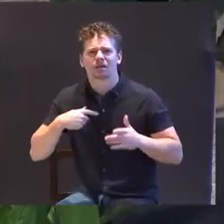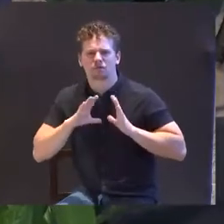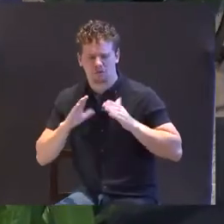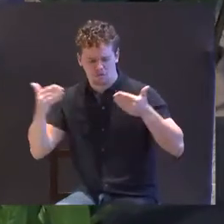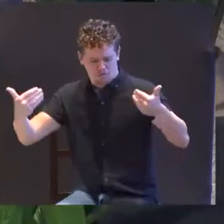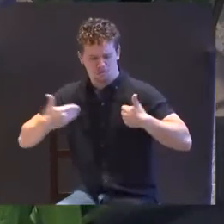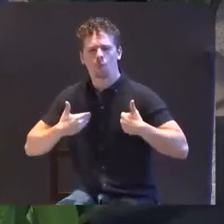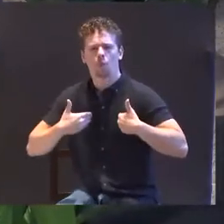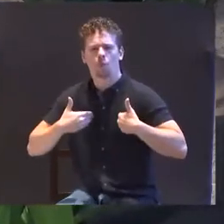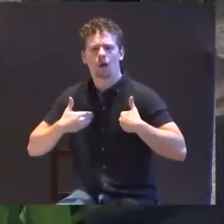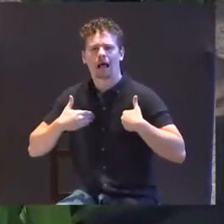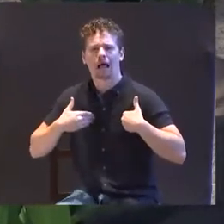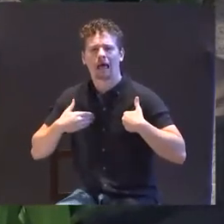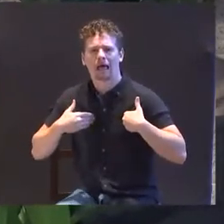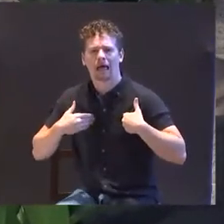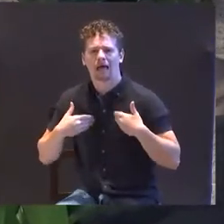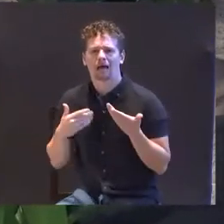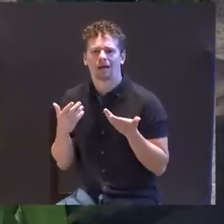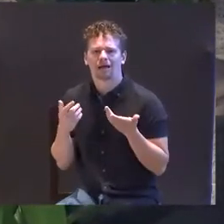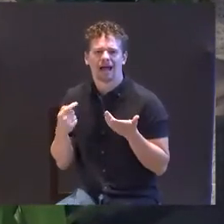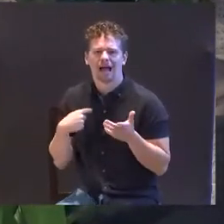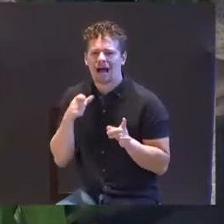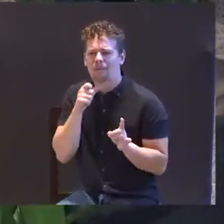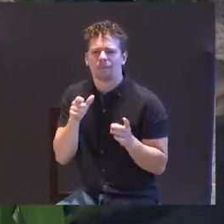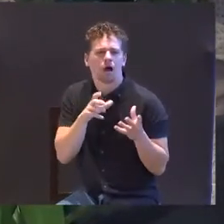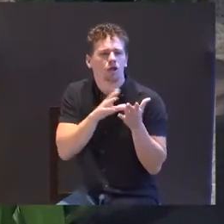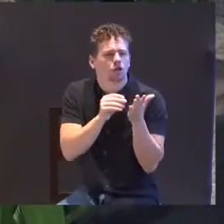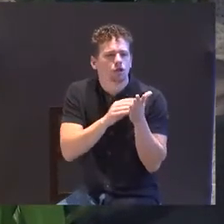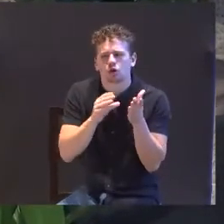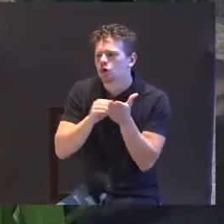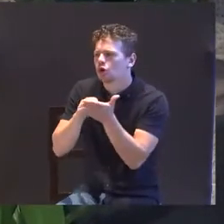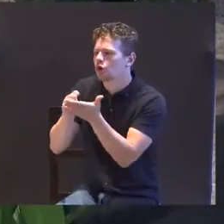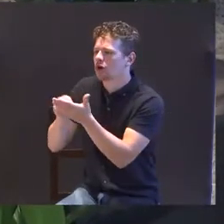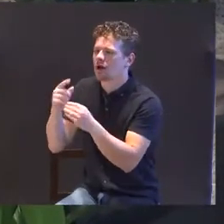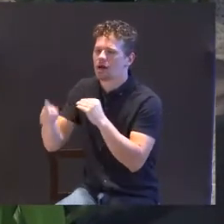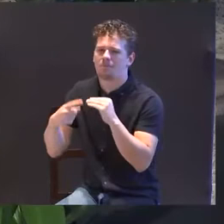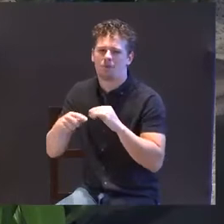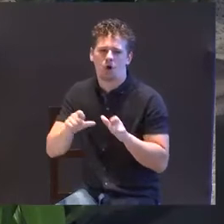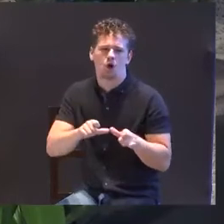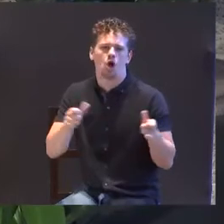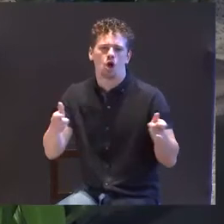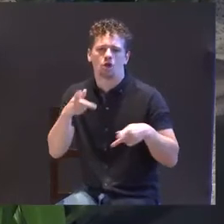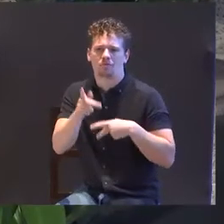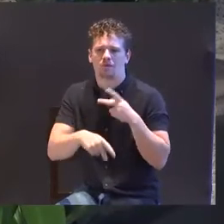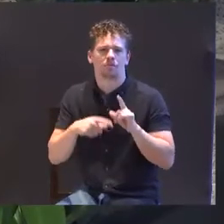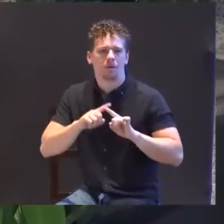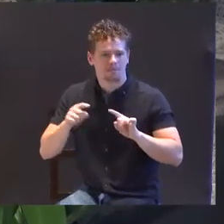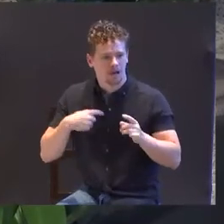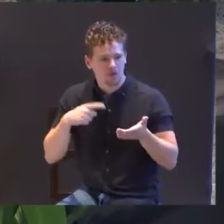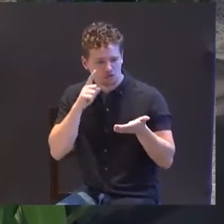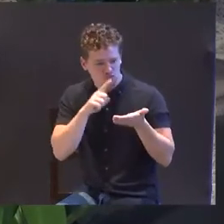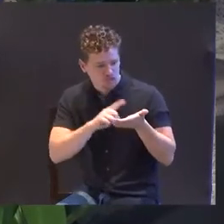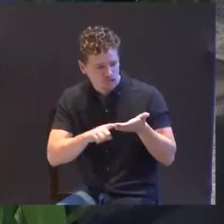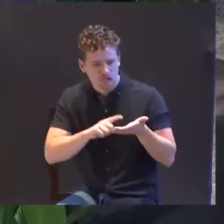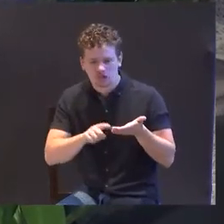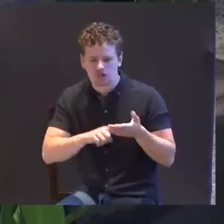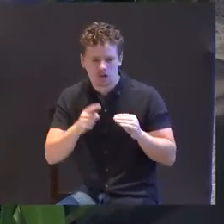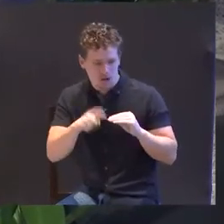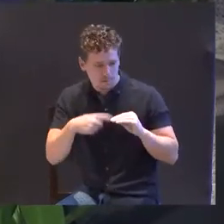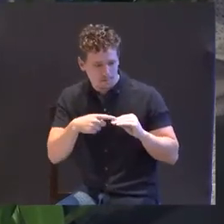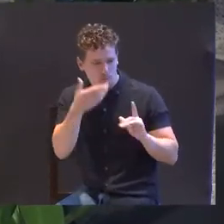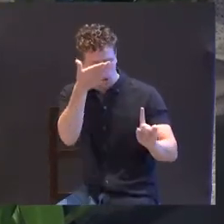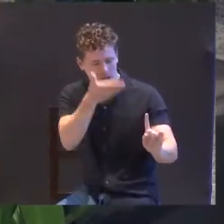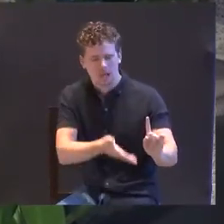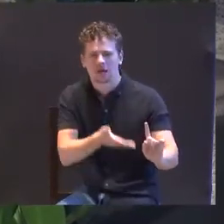life, that I wasn't necessarily reaching out trying to learn about other people. But in doing some of my research on James Taylor,